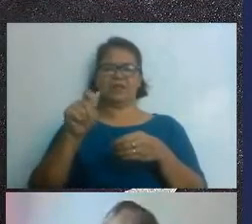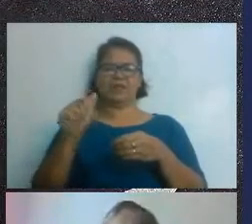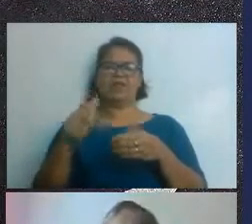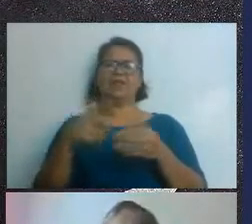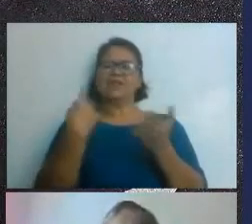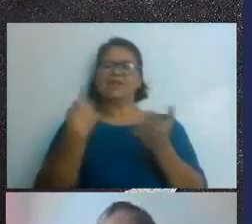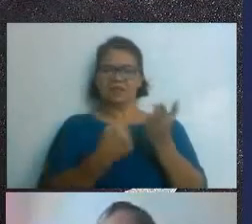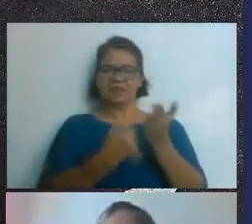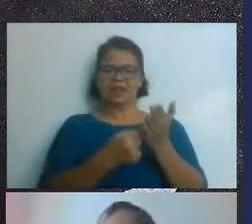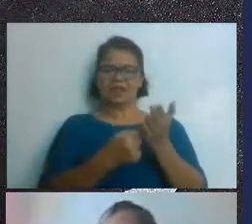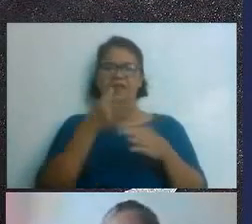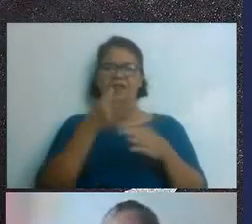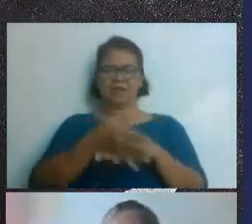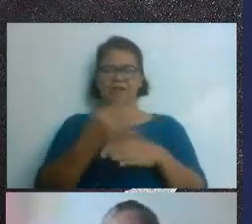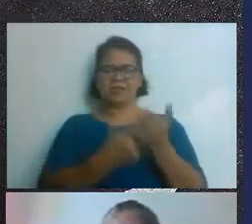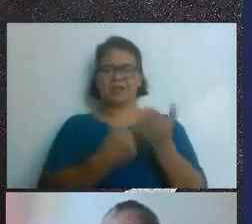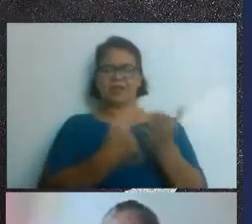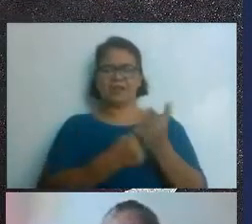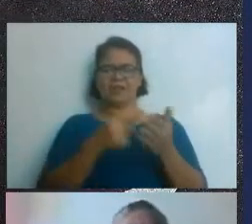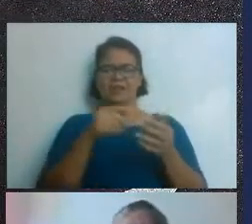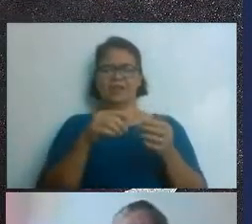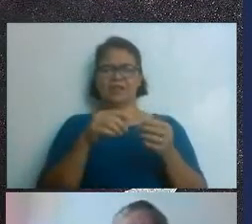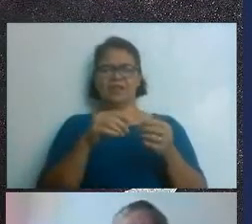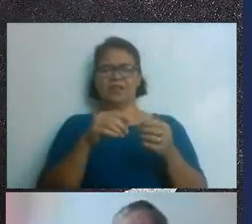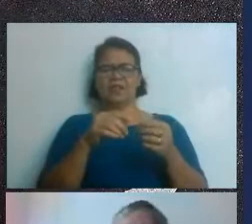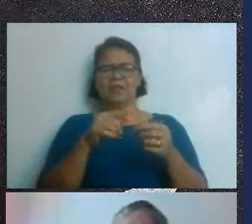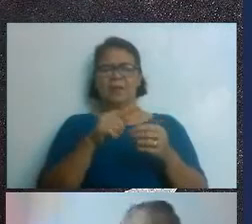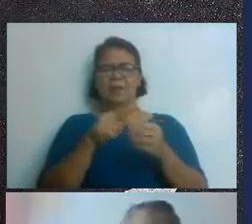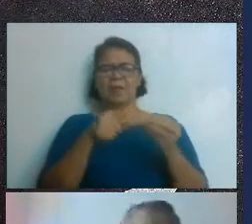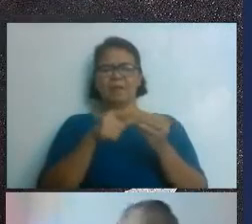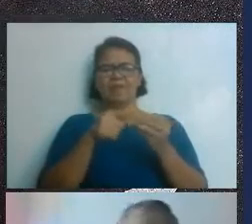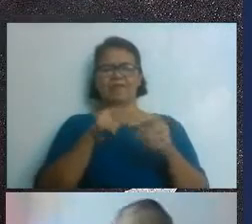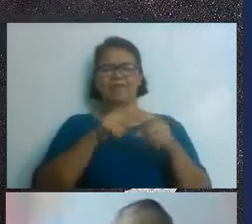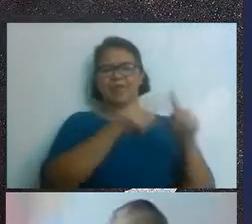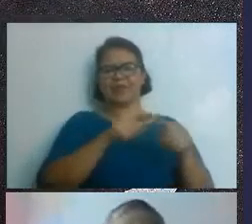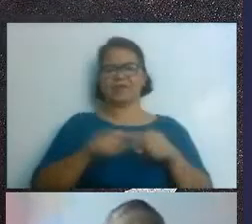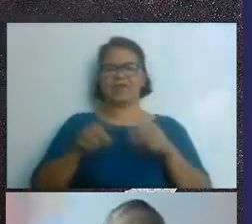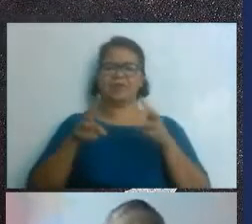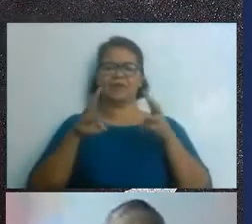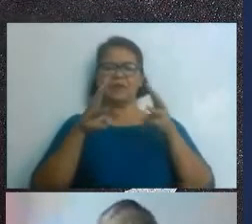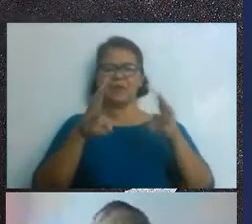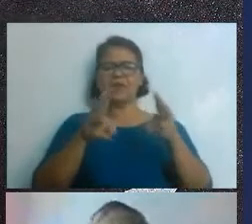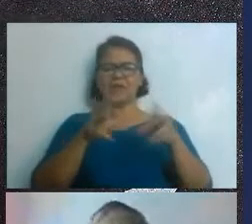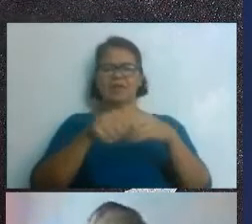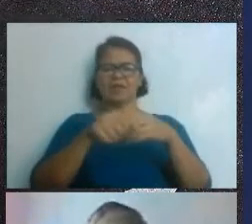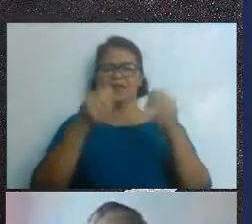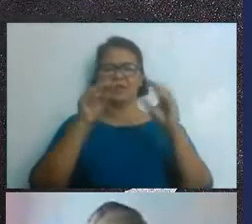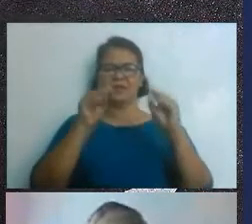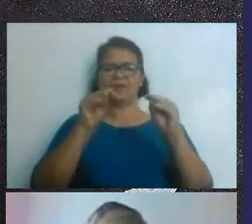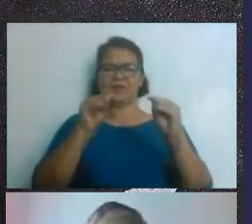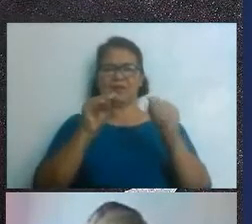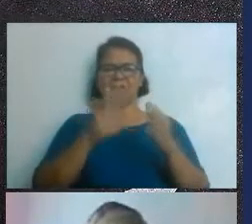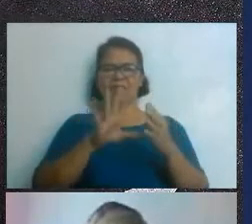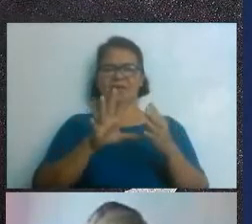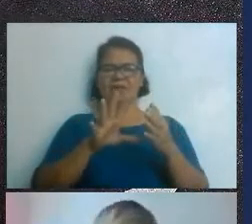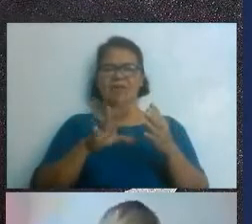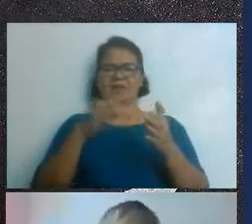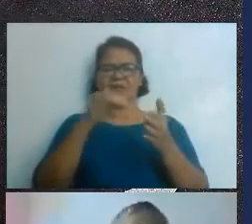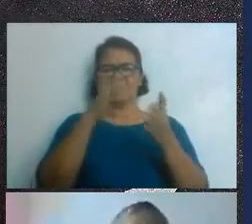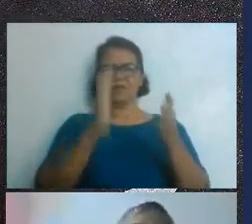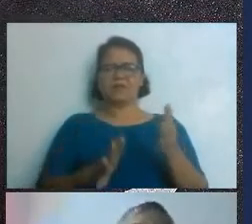delivery modalities that the Department of Education will offer our learners and fellow teachers this